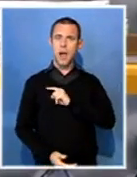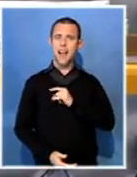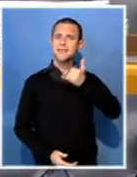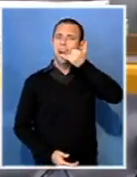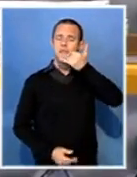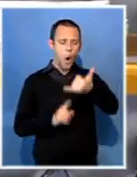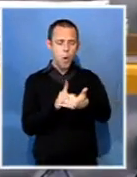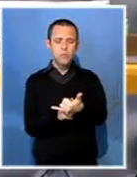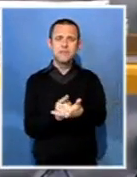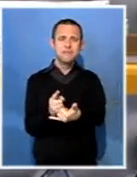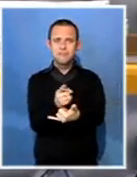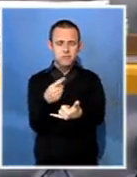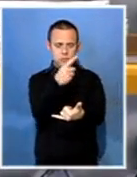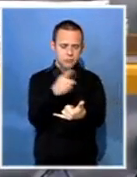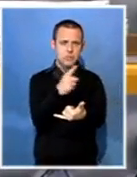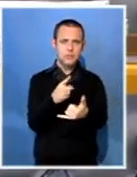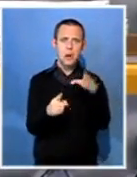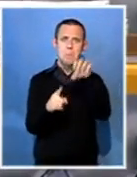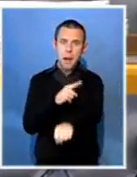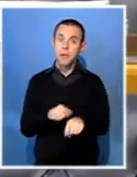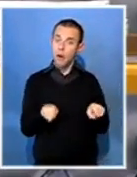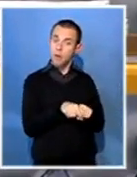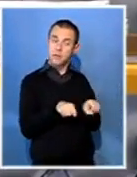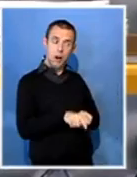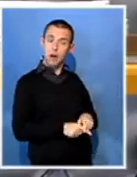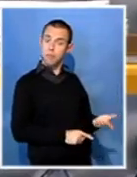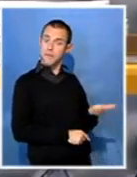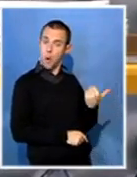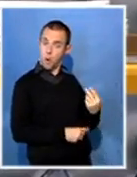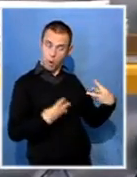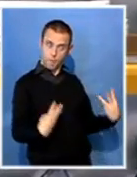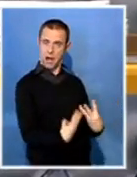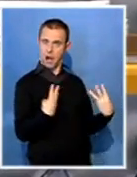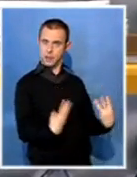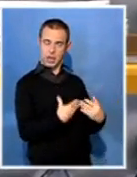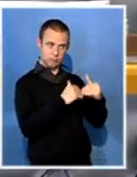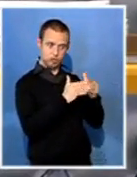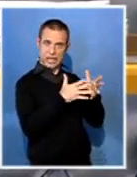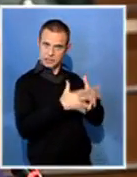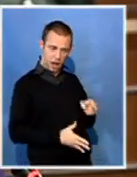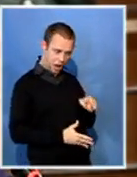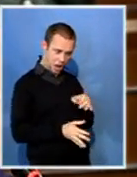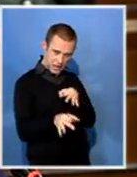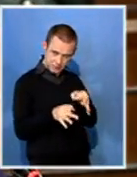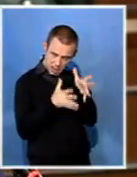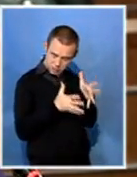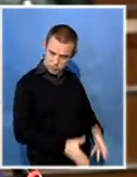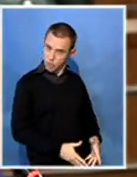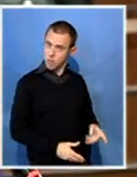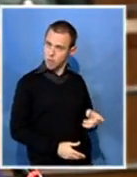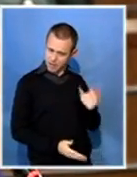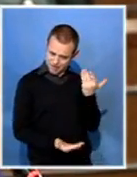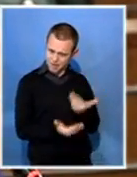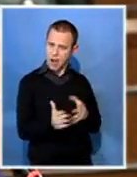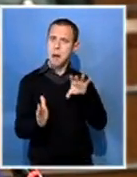with military precision. And surely some places there are no shebeens around there to establish that.